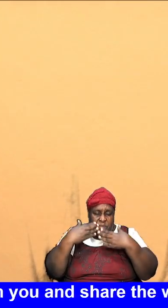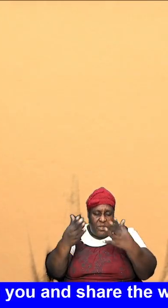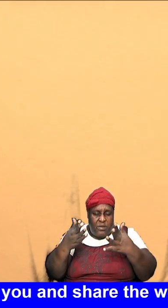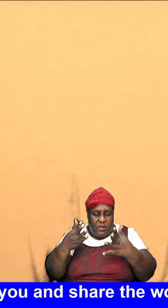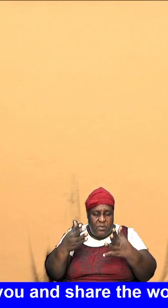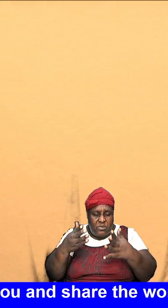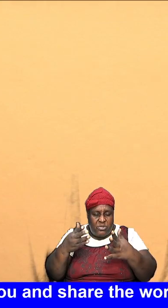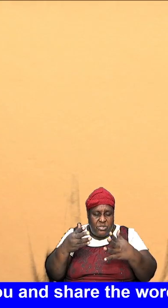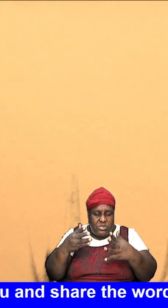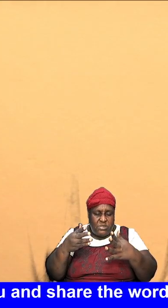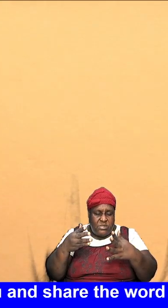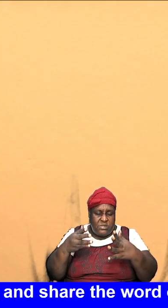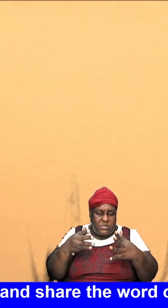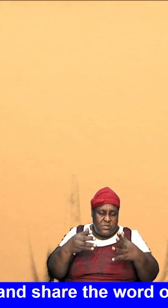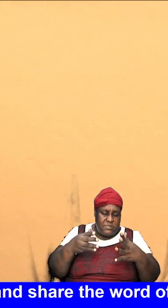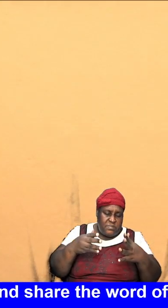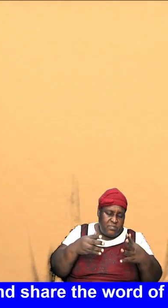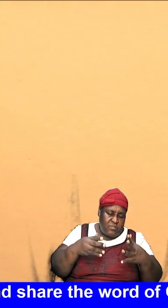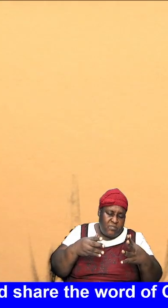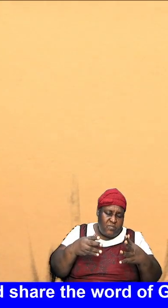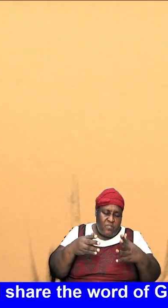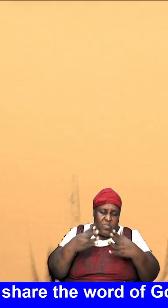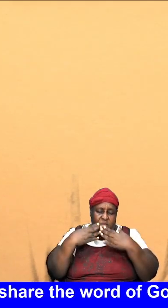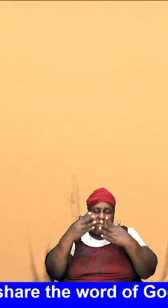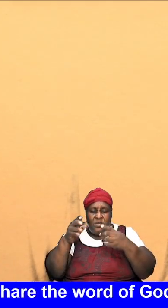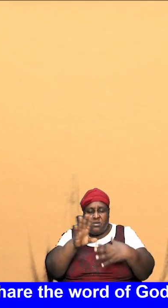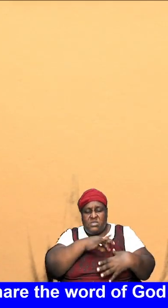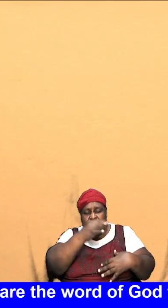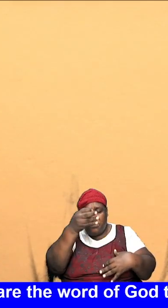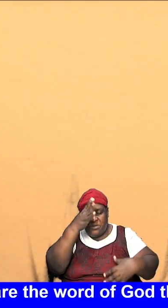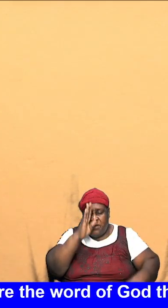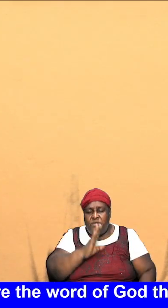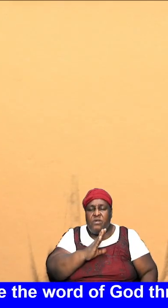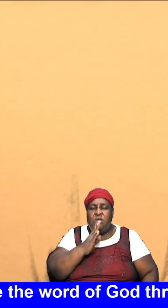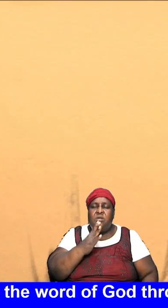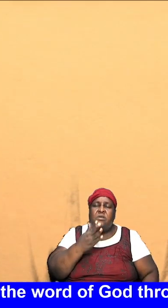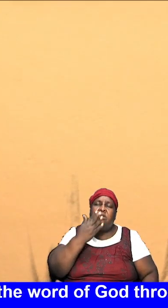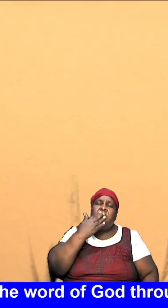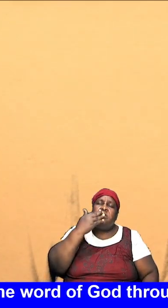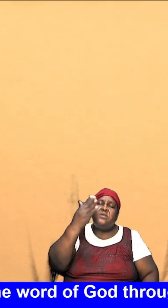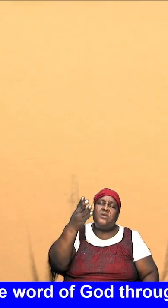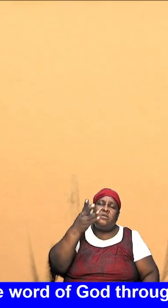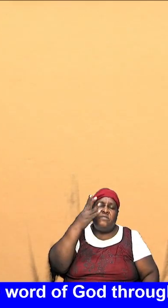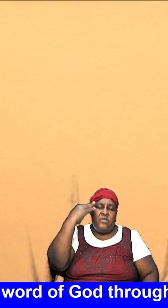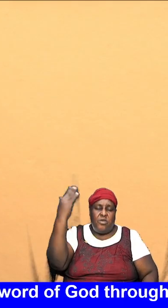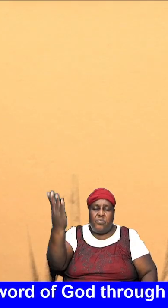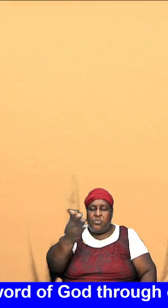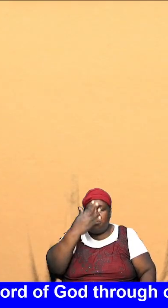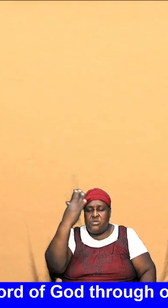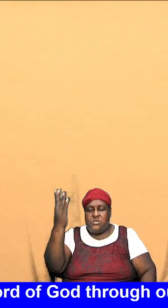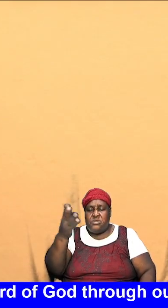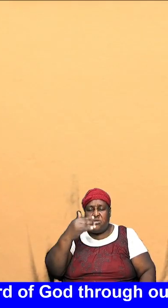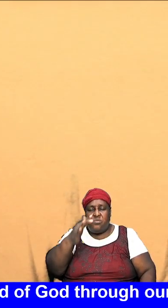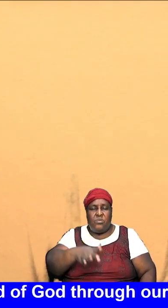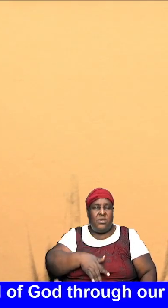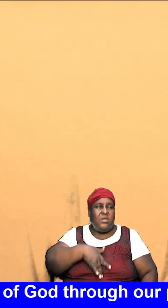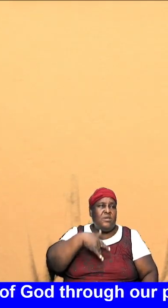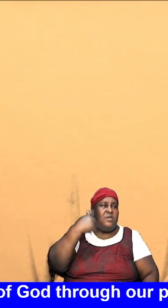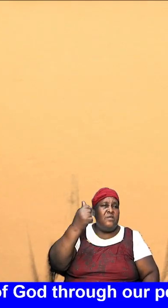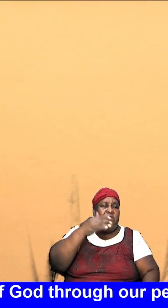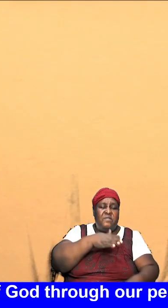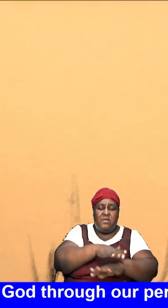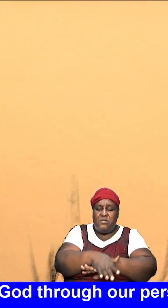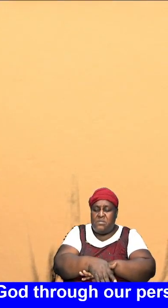Ghost. Habashidebe. We thank you, Spirit of God. We thank you, God, for your presence that we feel